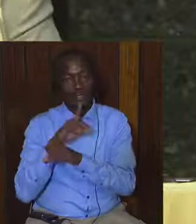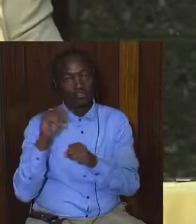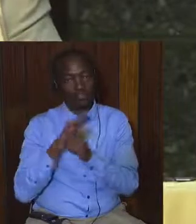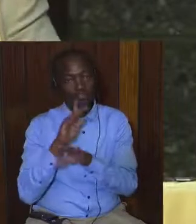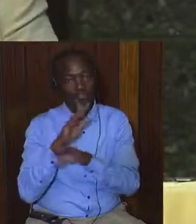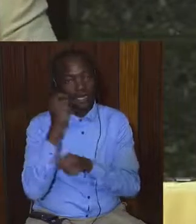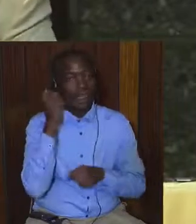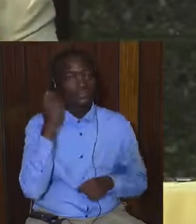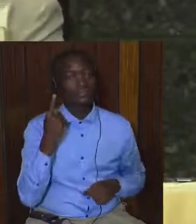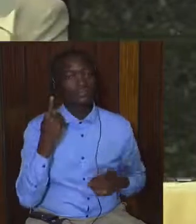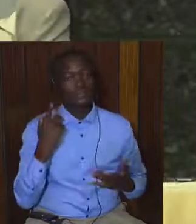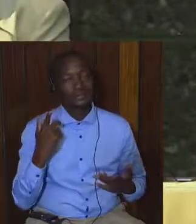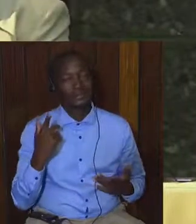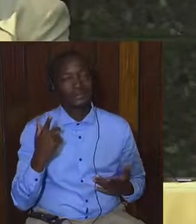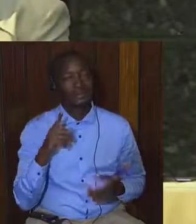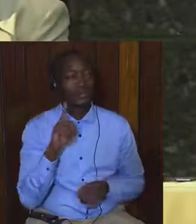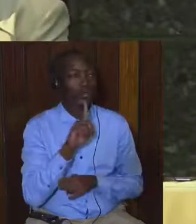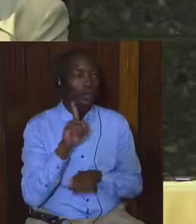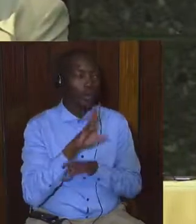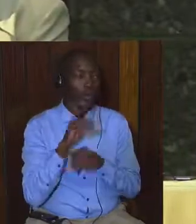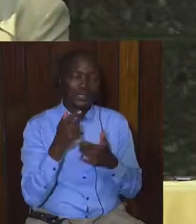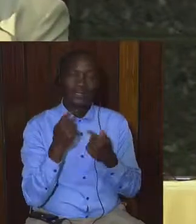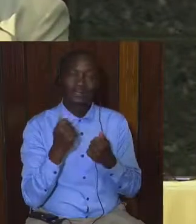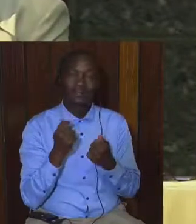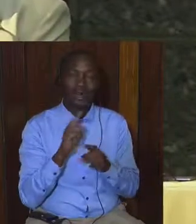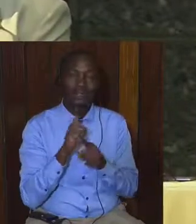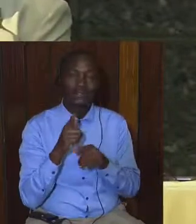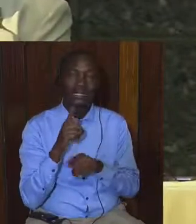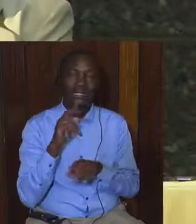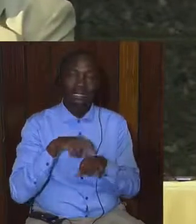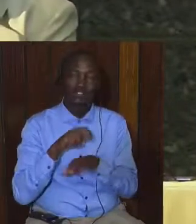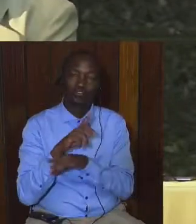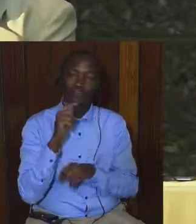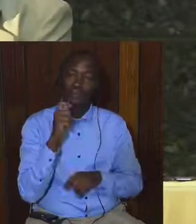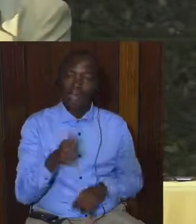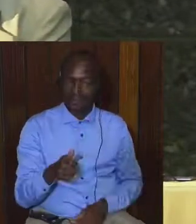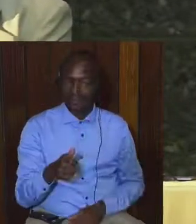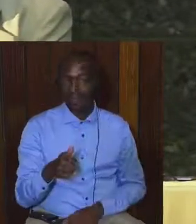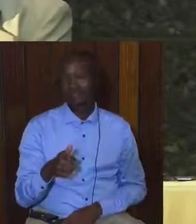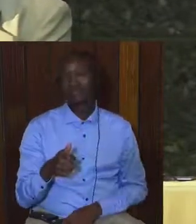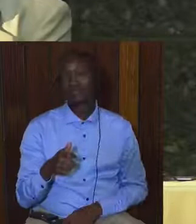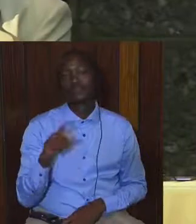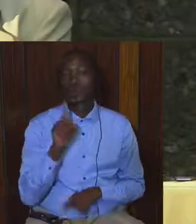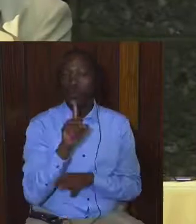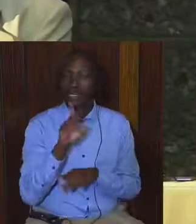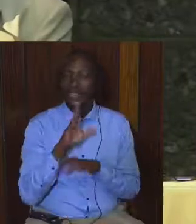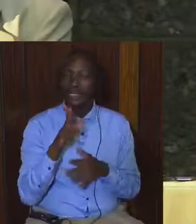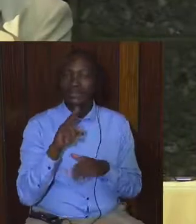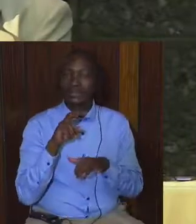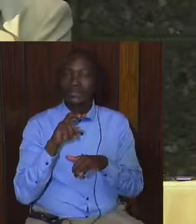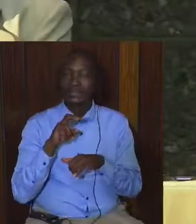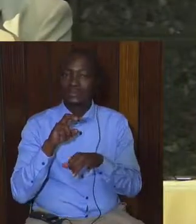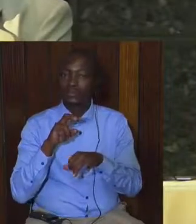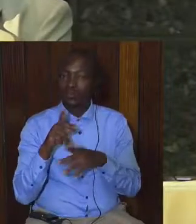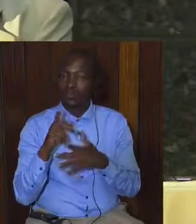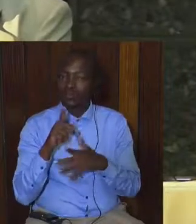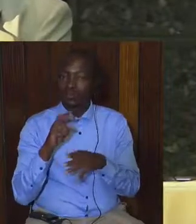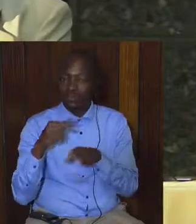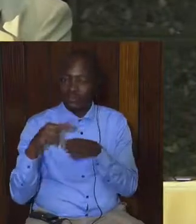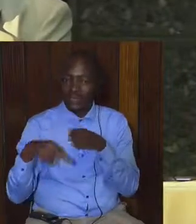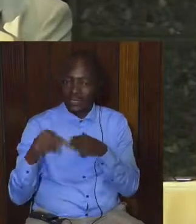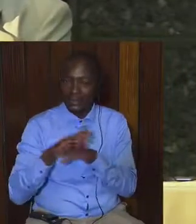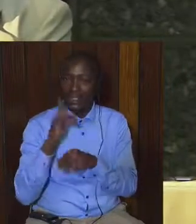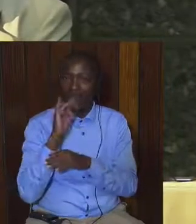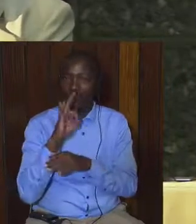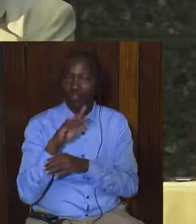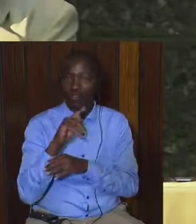understand what are these amounts that needs to be paid, and what are those consequences if we don't pay, and